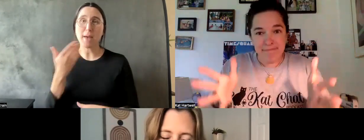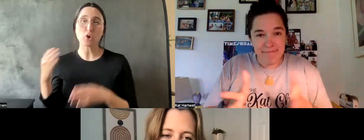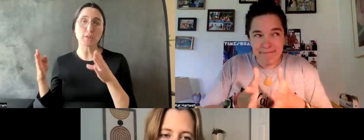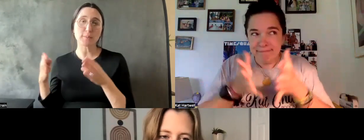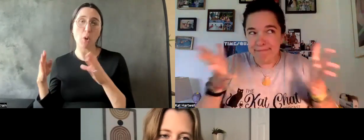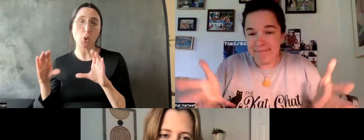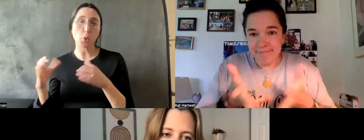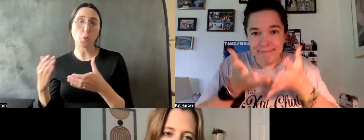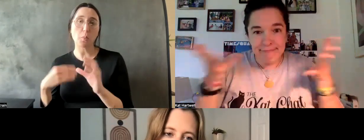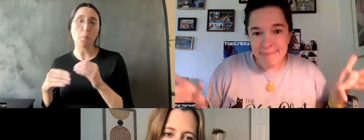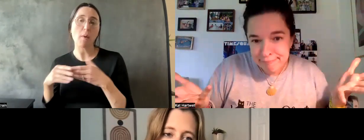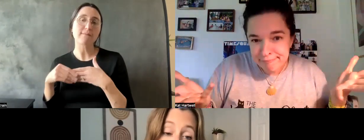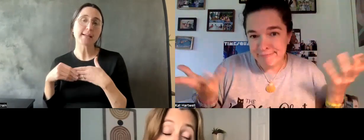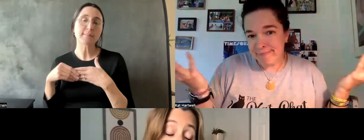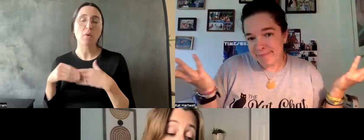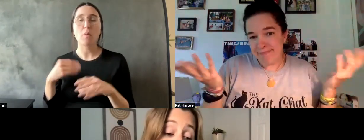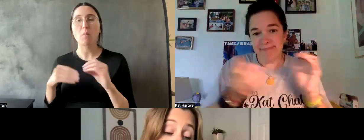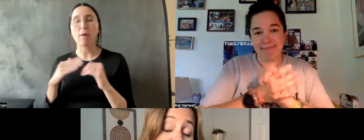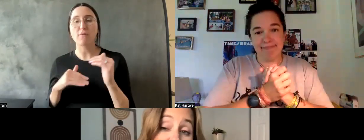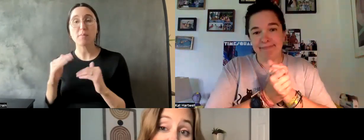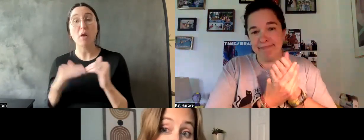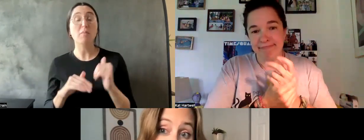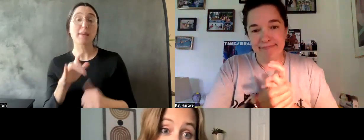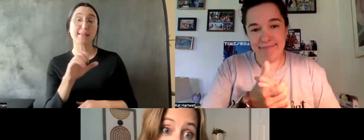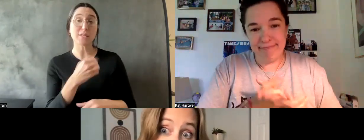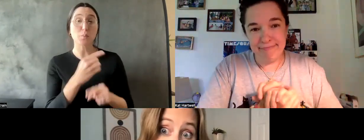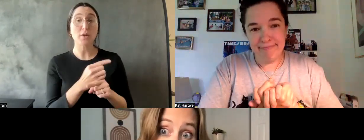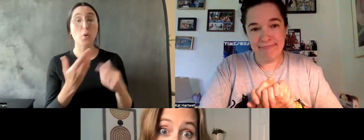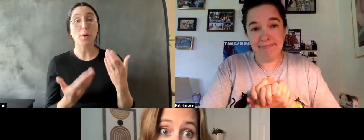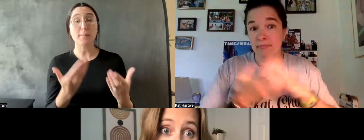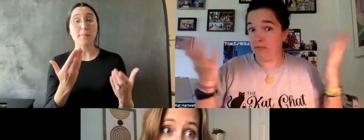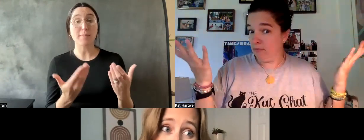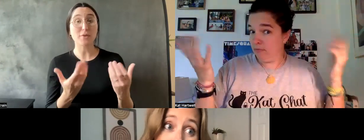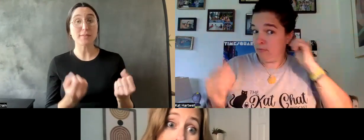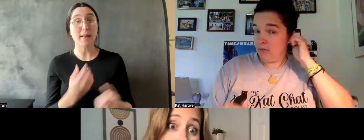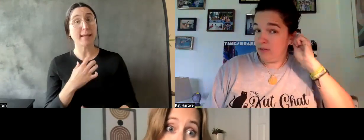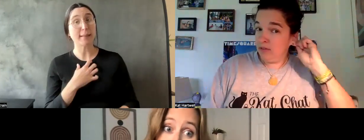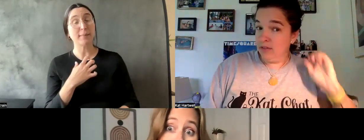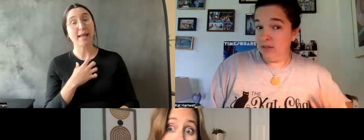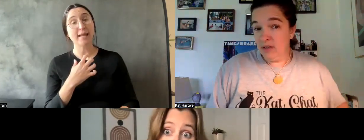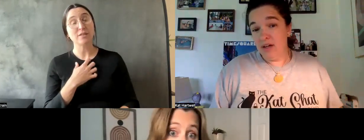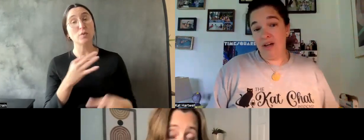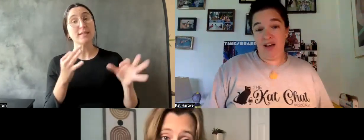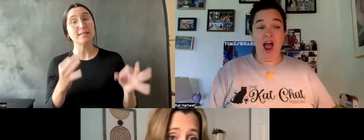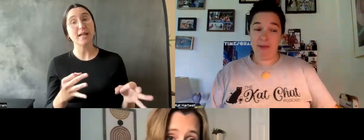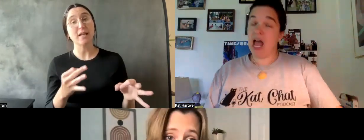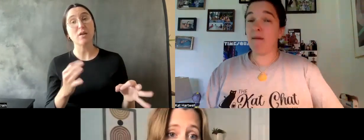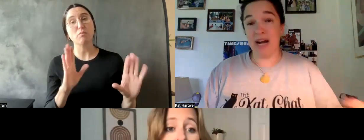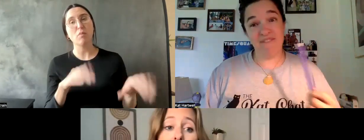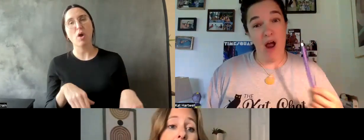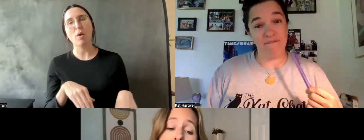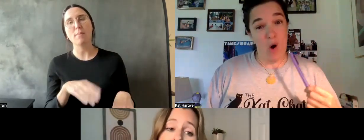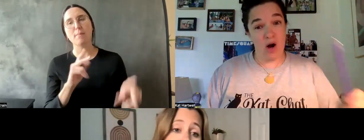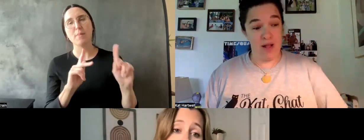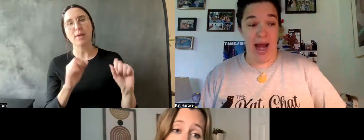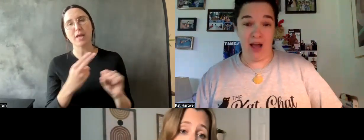Or Yeah. Or maybe they just heard of all the complaints and they're like, you know what? Let's just let people have their phones because out. I'm